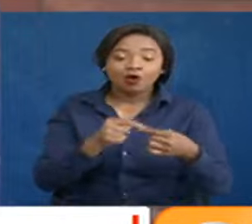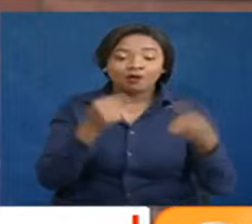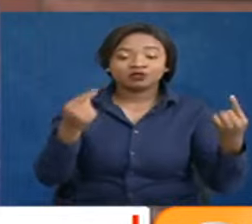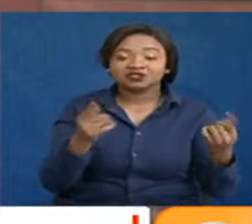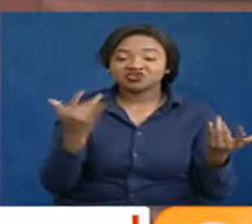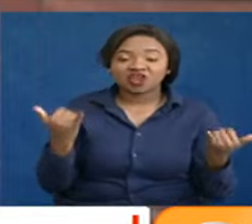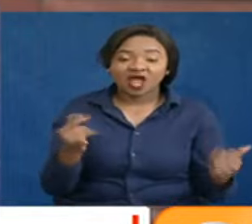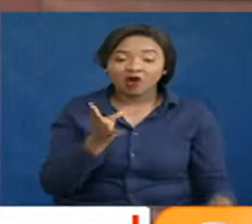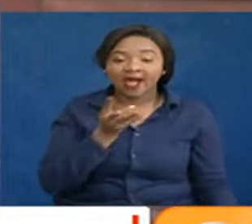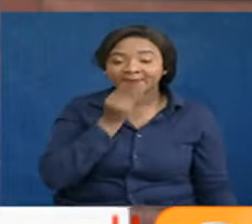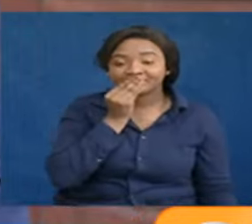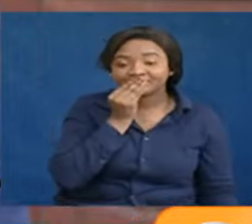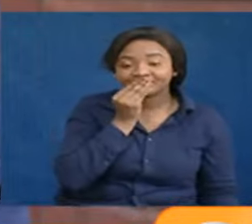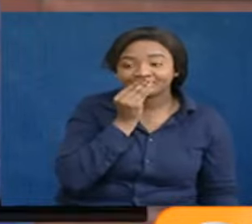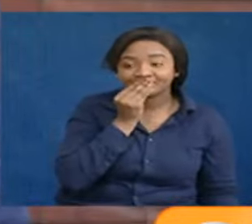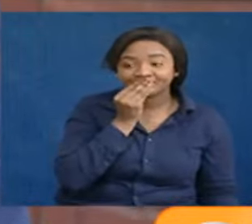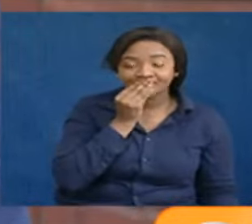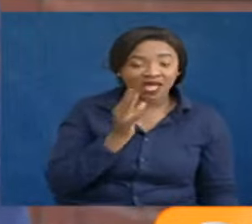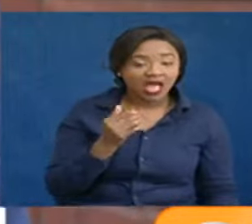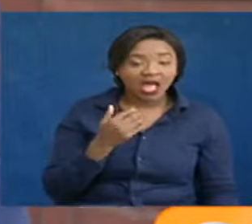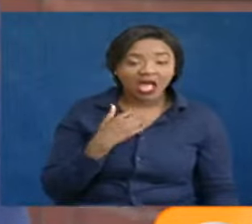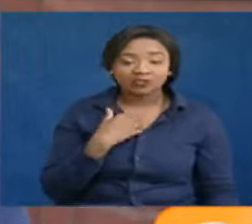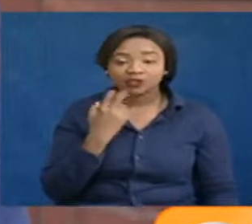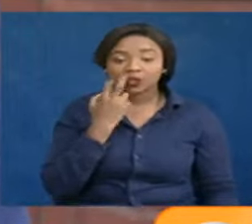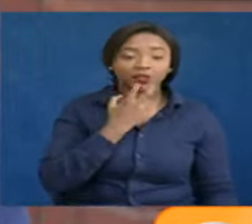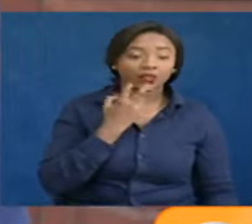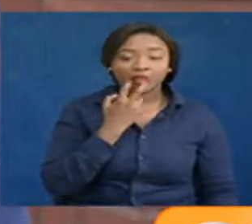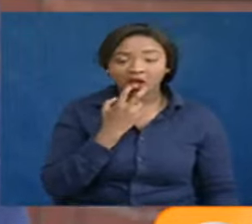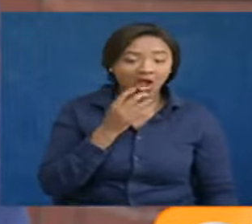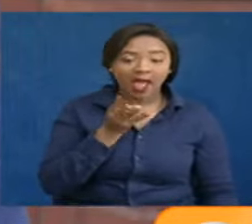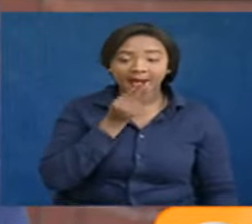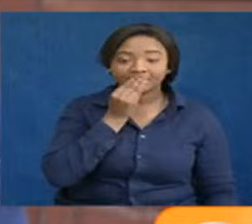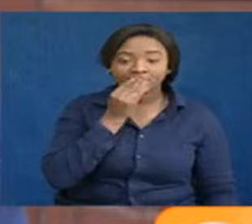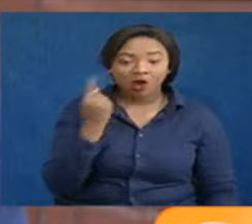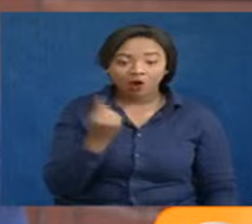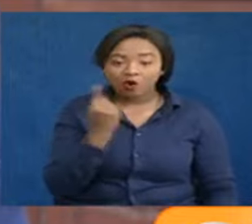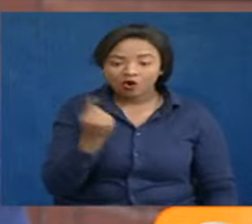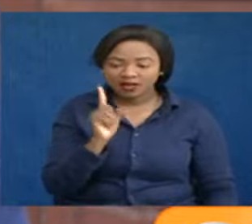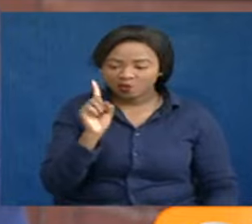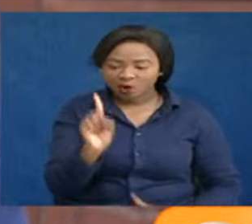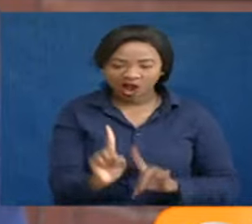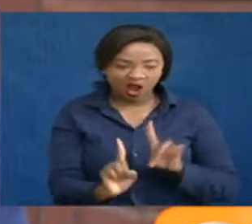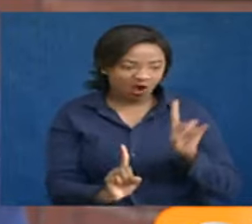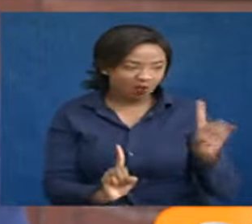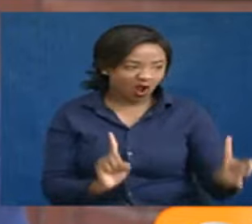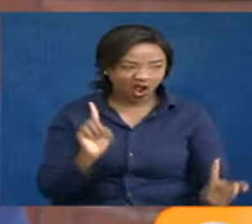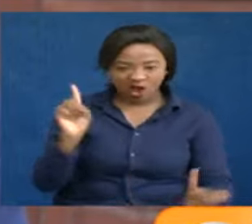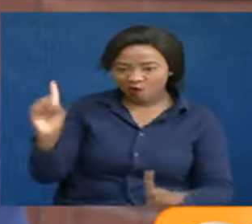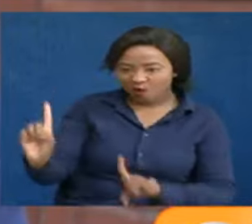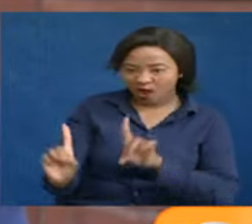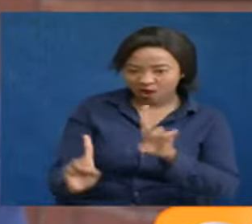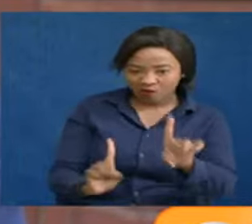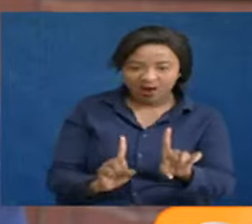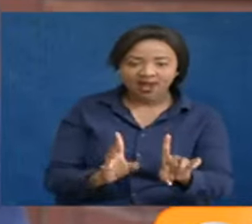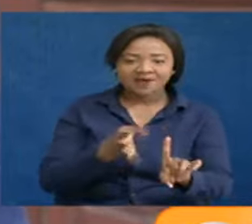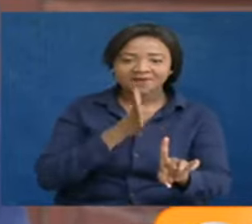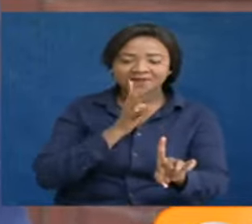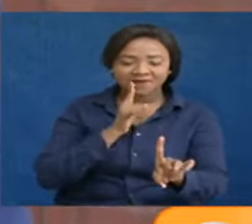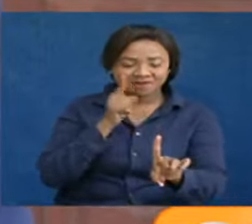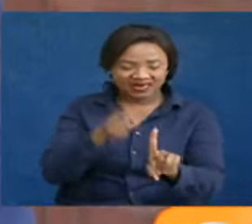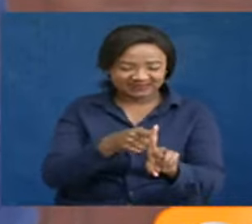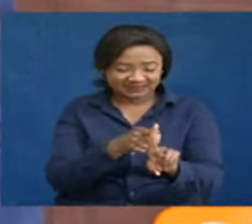silenced. We only hear of lone voices which may not have impact,